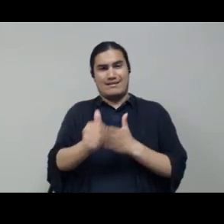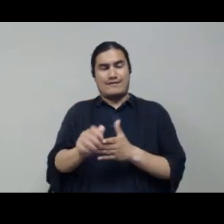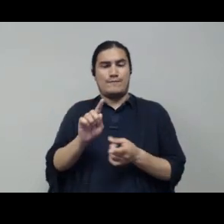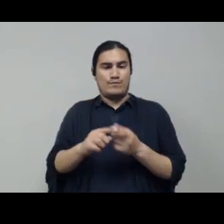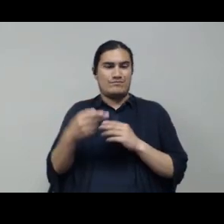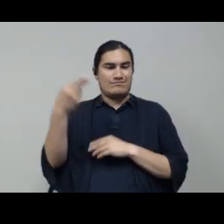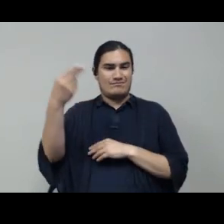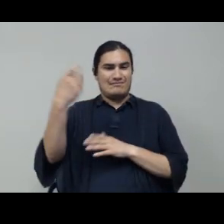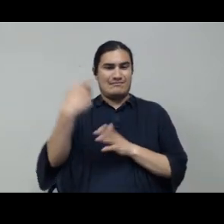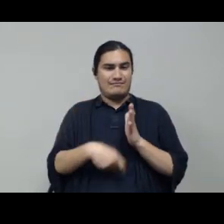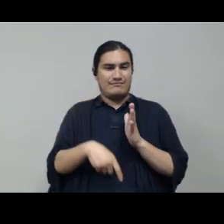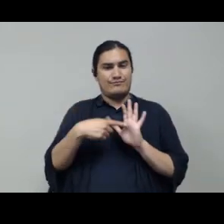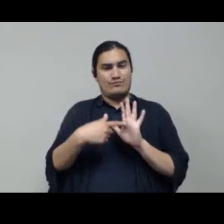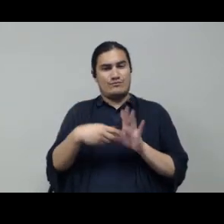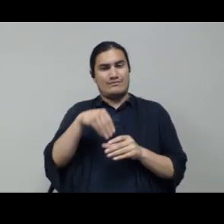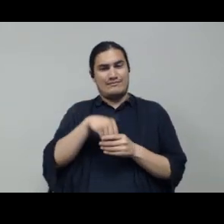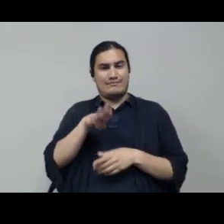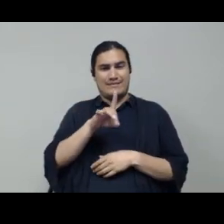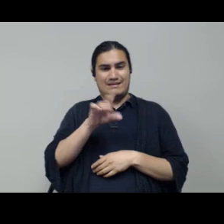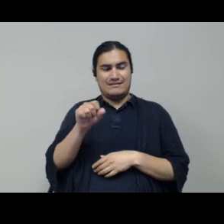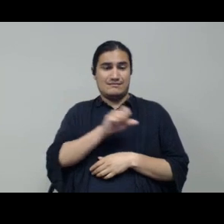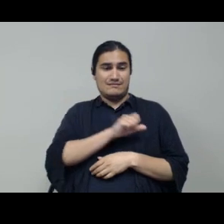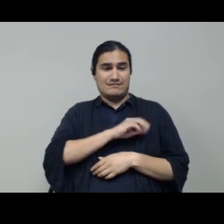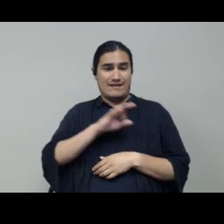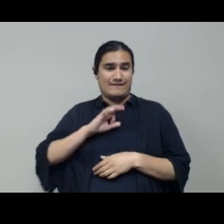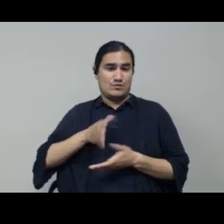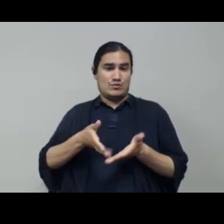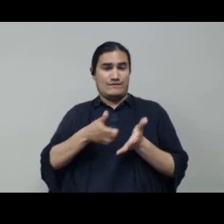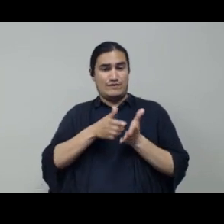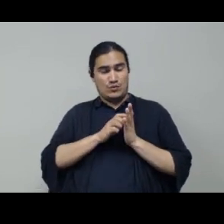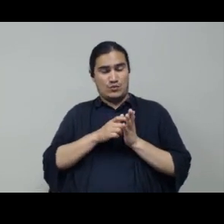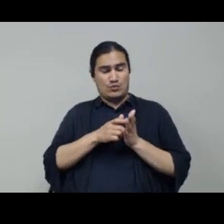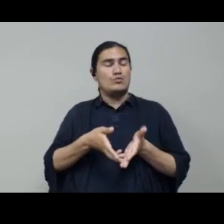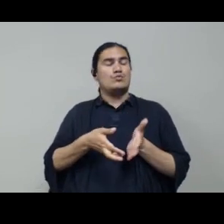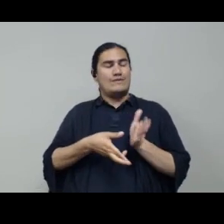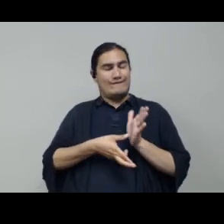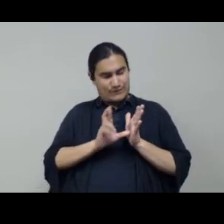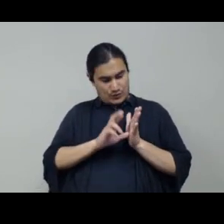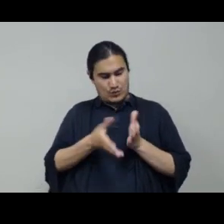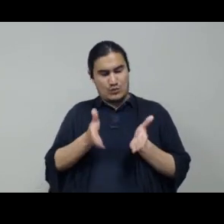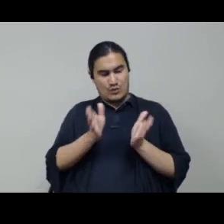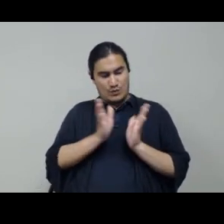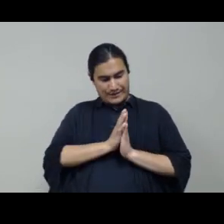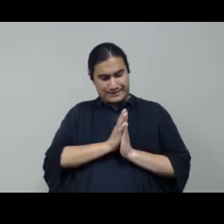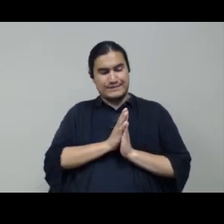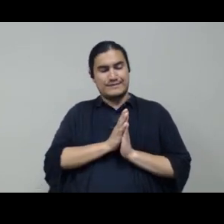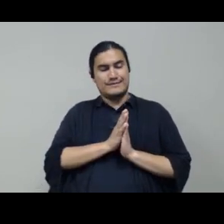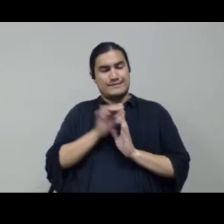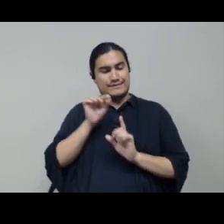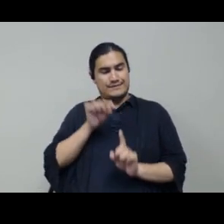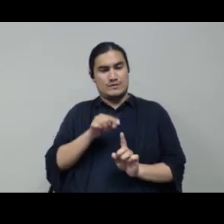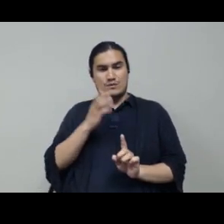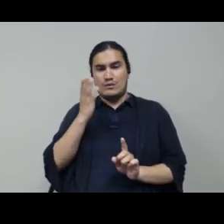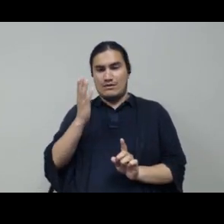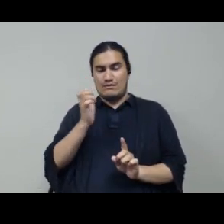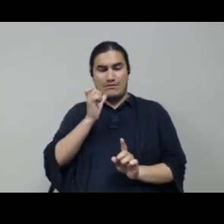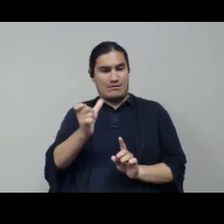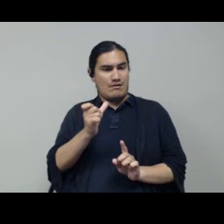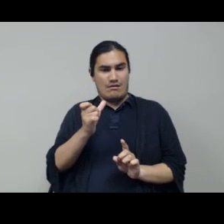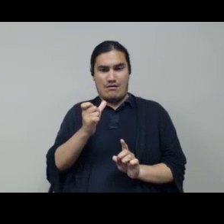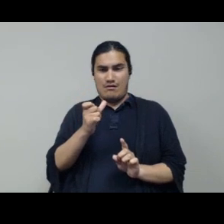reflected on the bids. Staff has reviewed this request and agrees with the department that rebidding the project is most likely not going to achieve lower